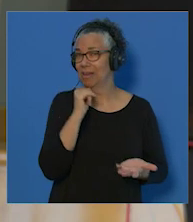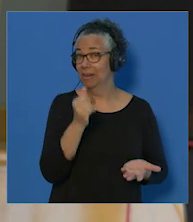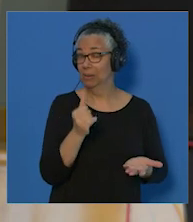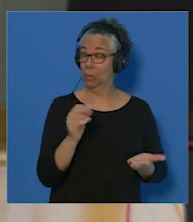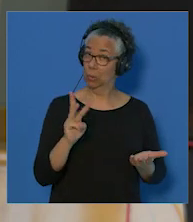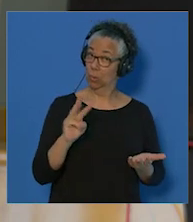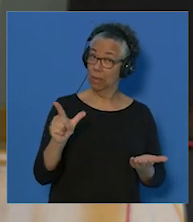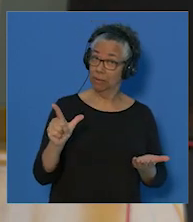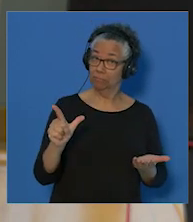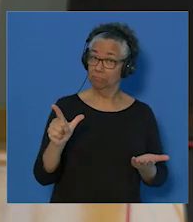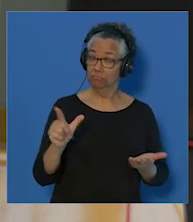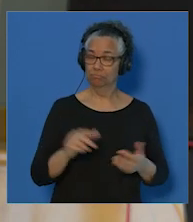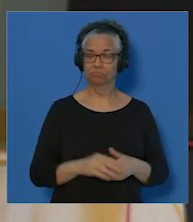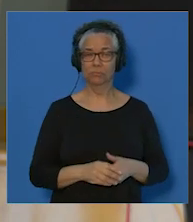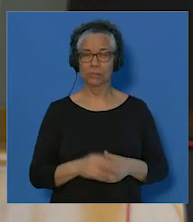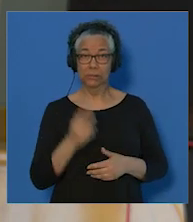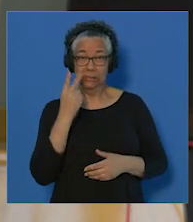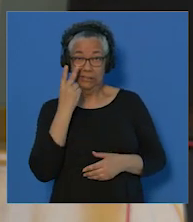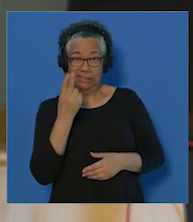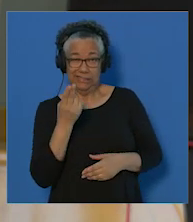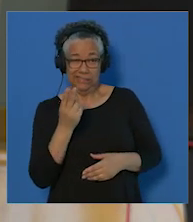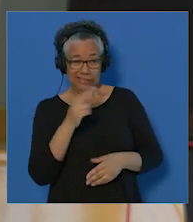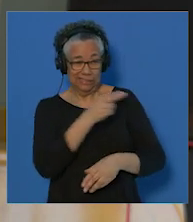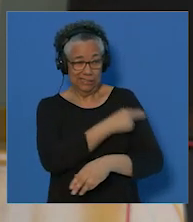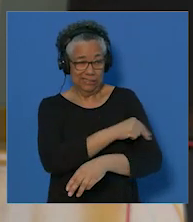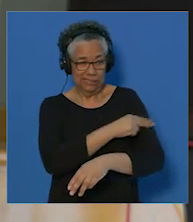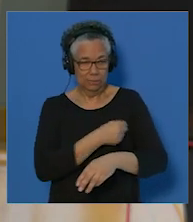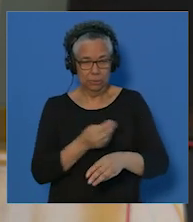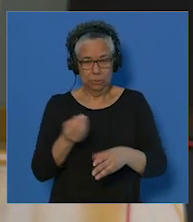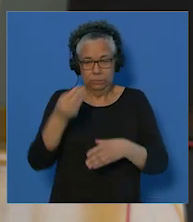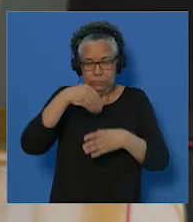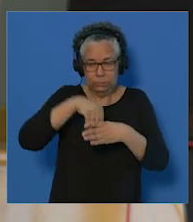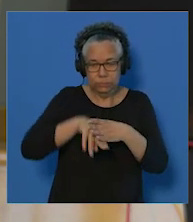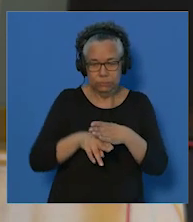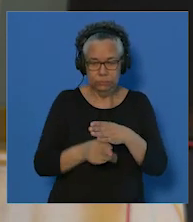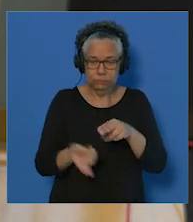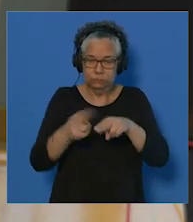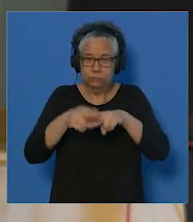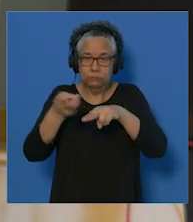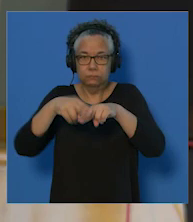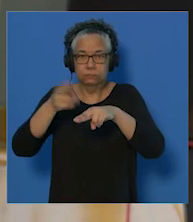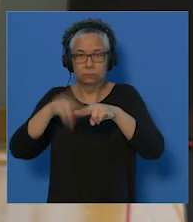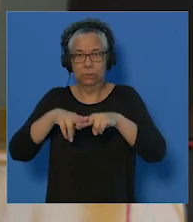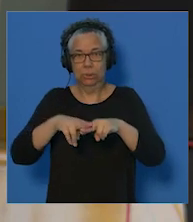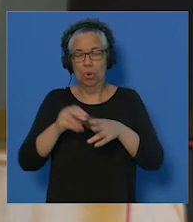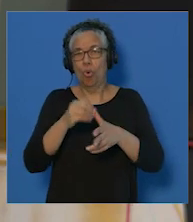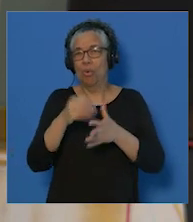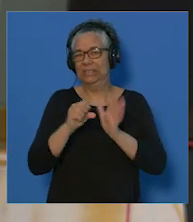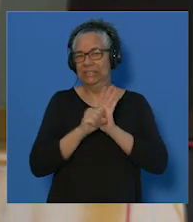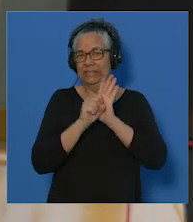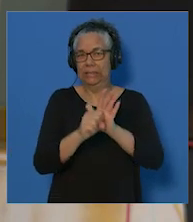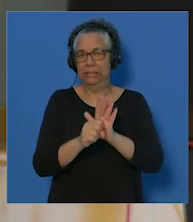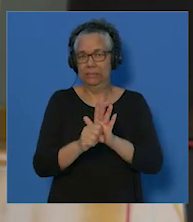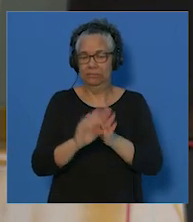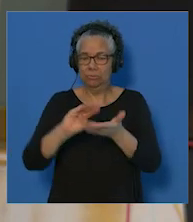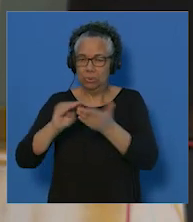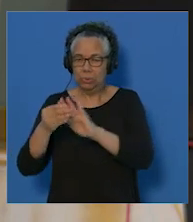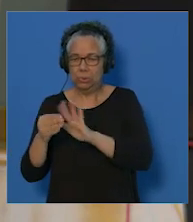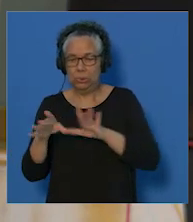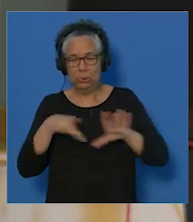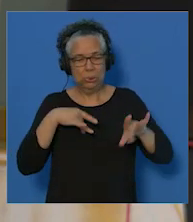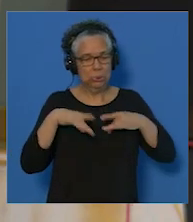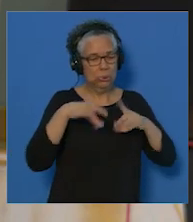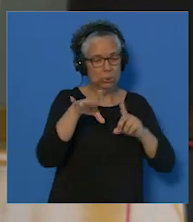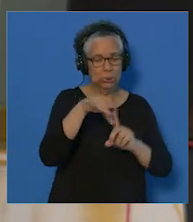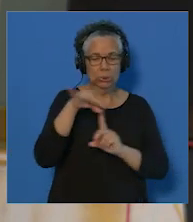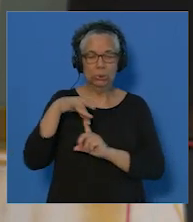Well, among other things, we will see a rise in hospital admissions for the virus or signs of community transmission, which the island